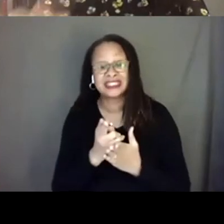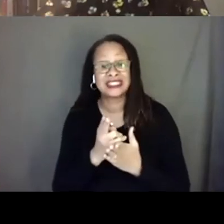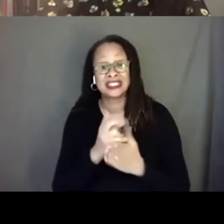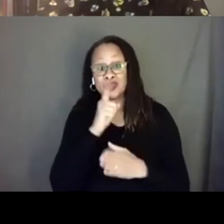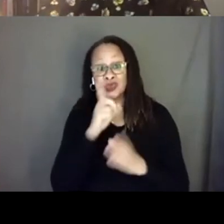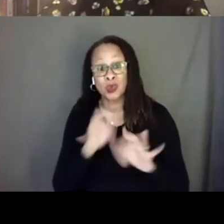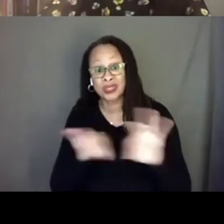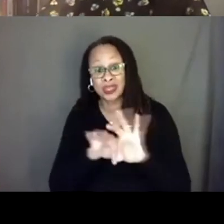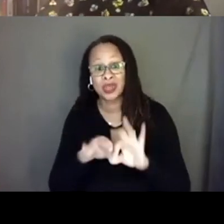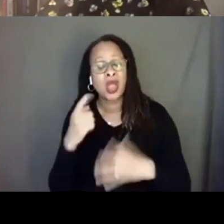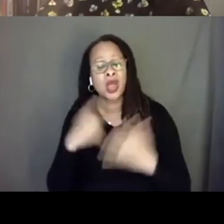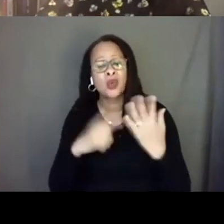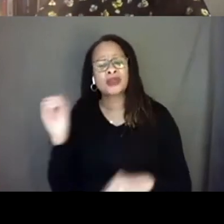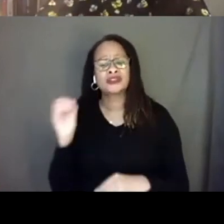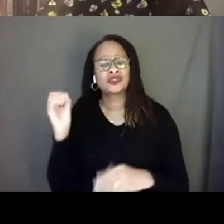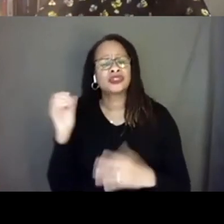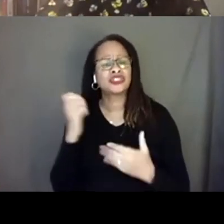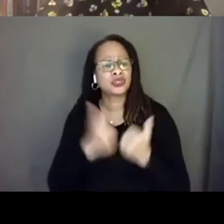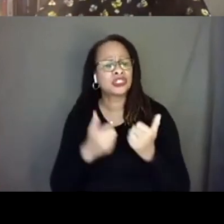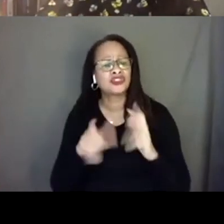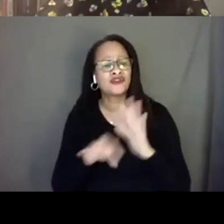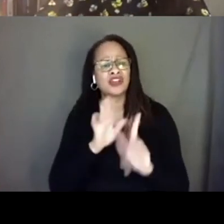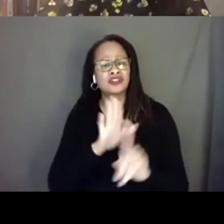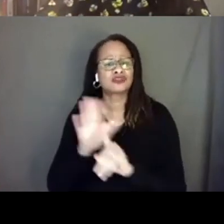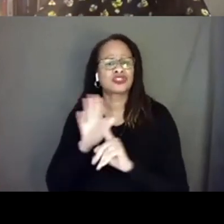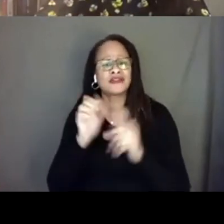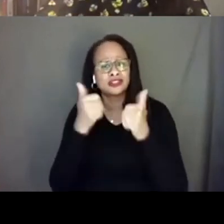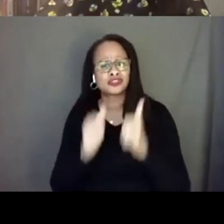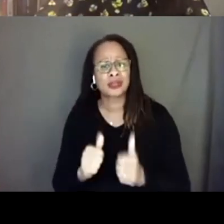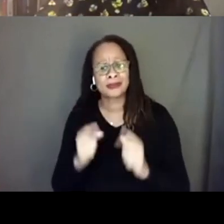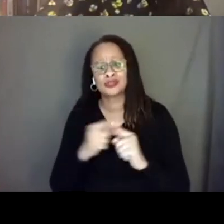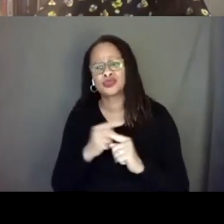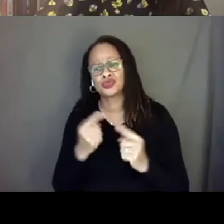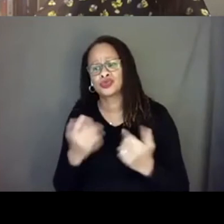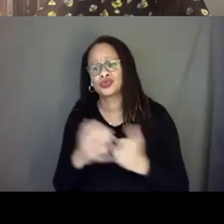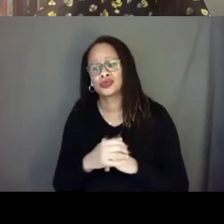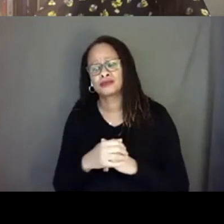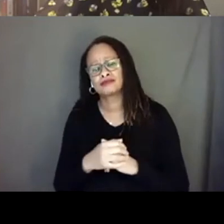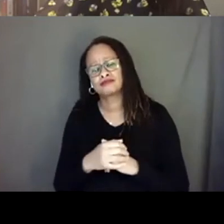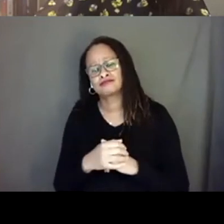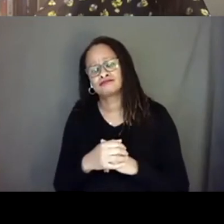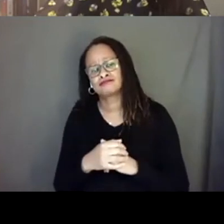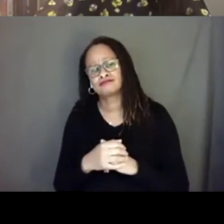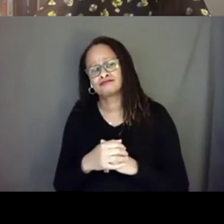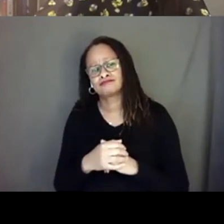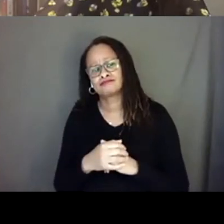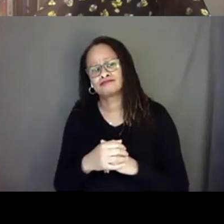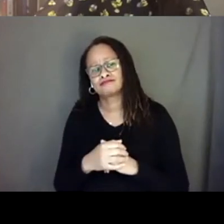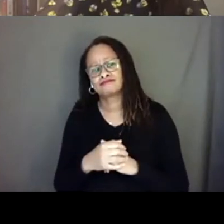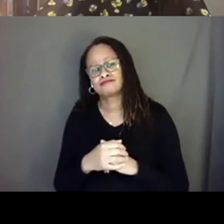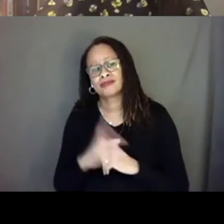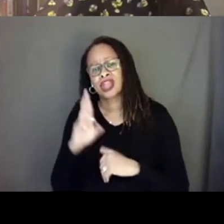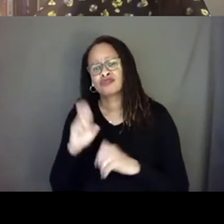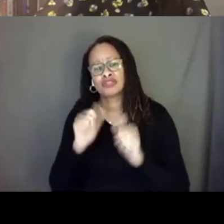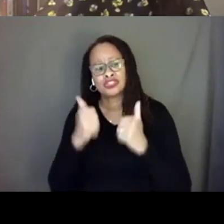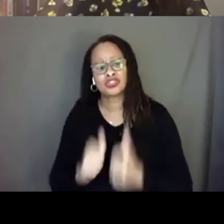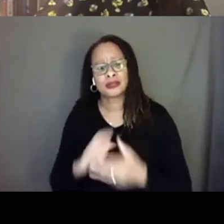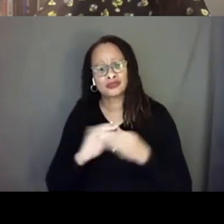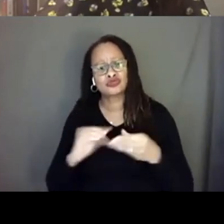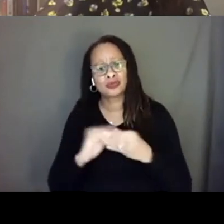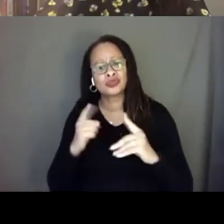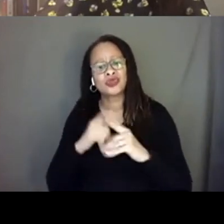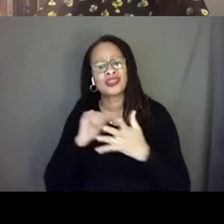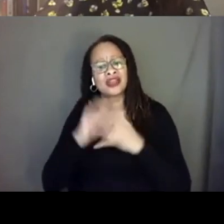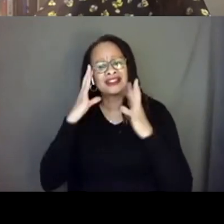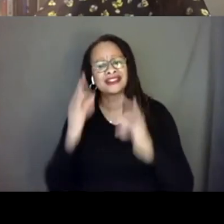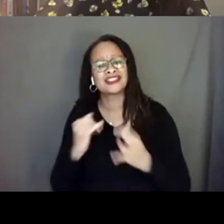To what degree did you each find yourself sort of shaping towards that, sort of reshaping the story towards that decision, if